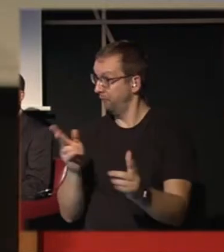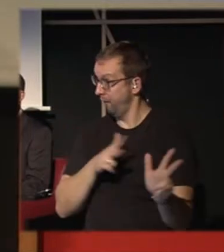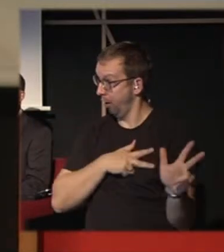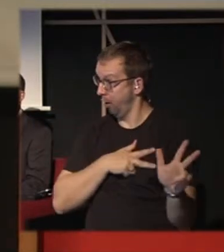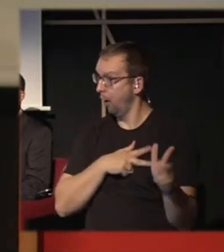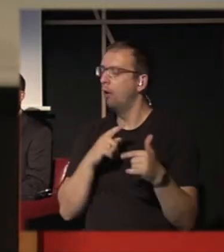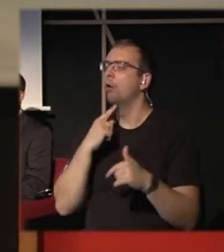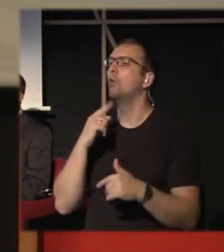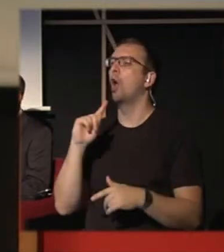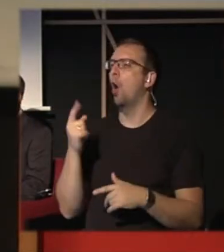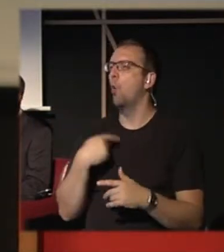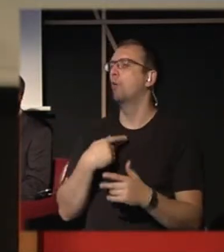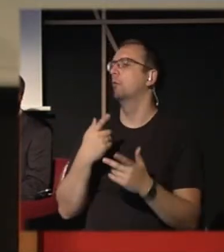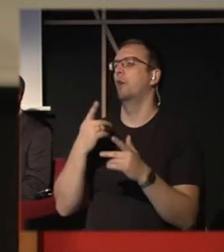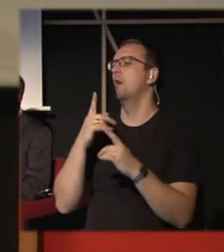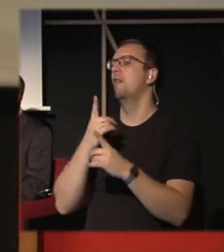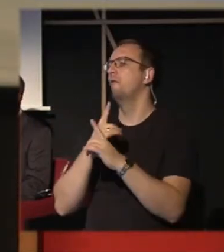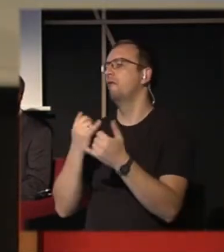European football.